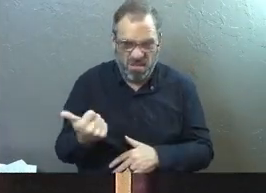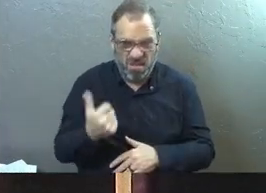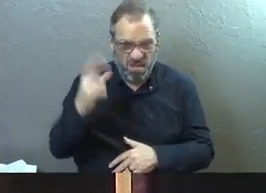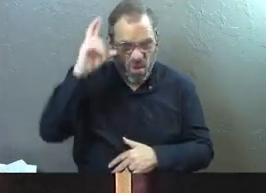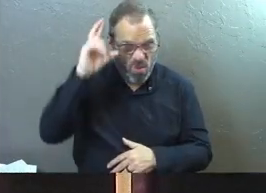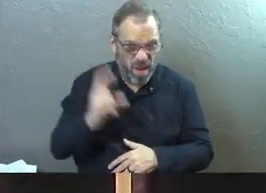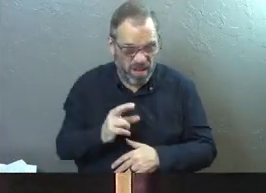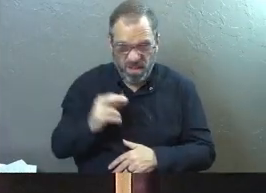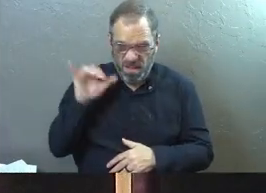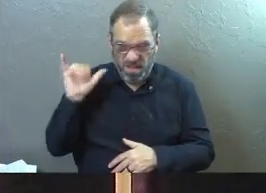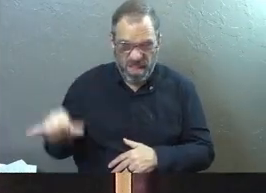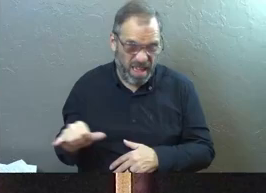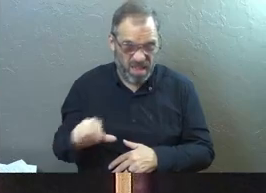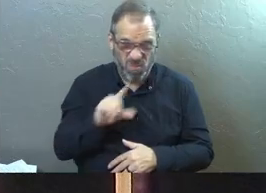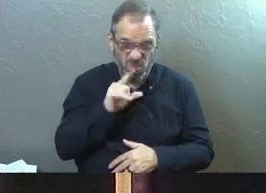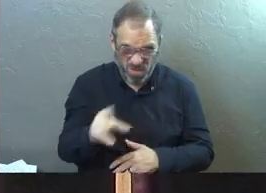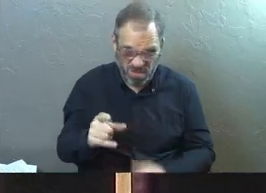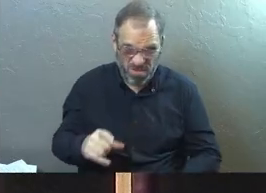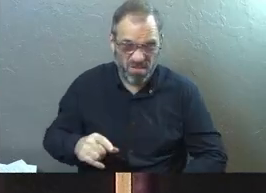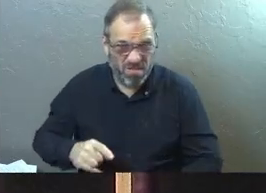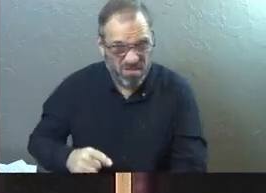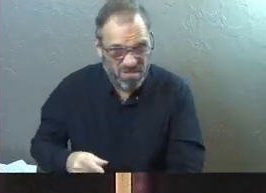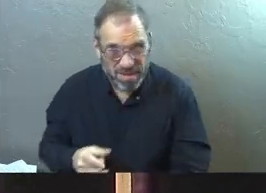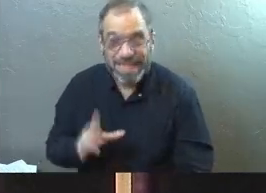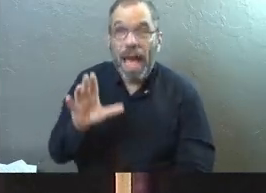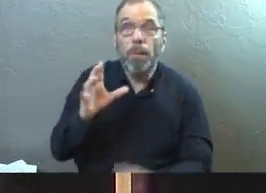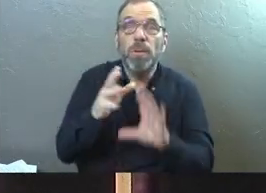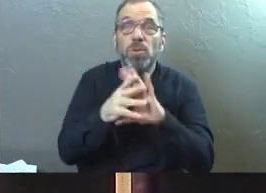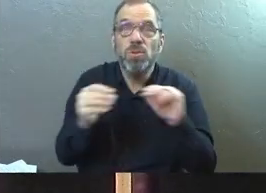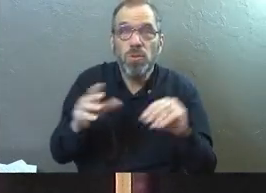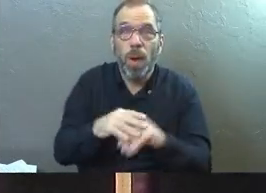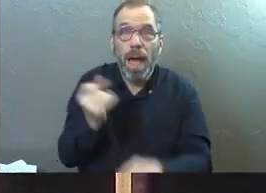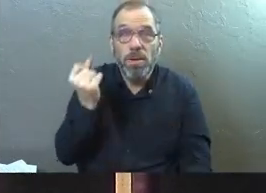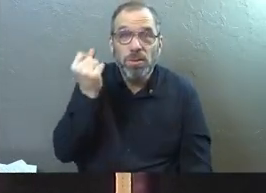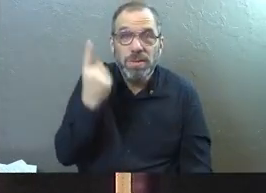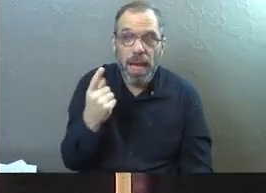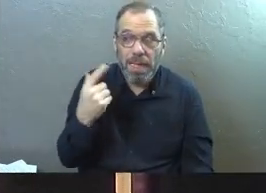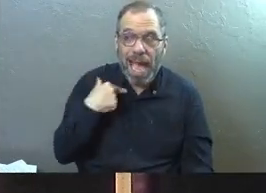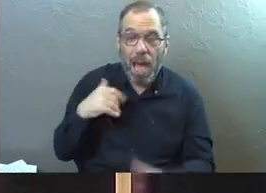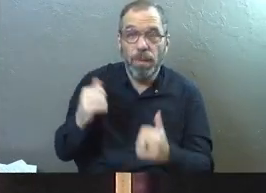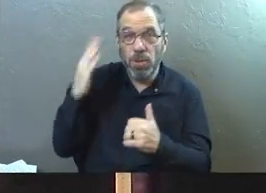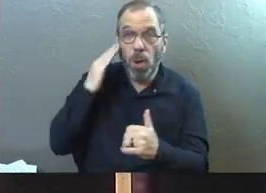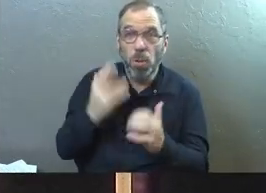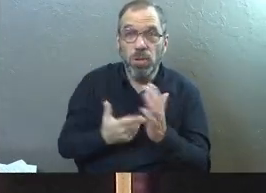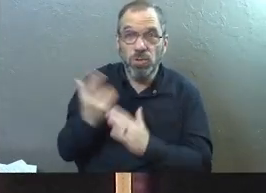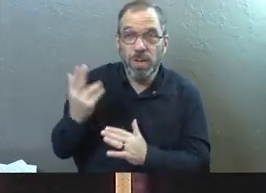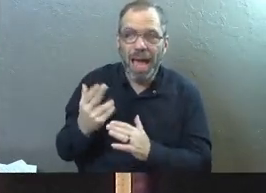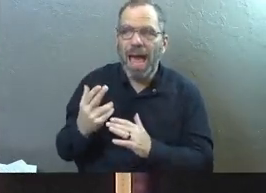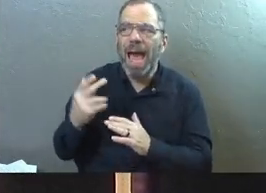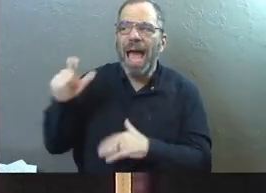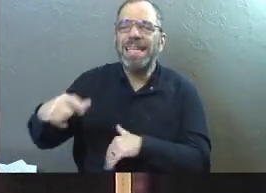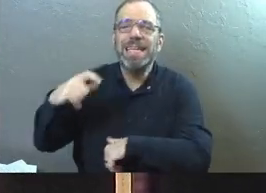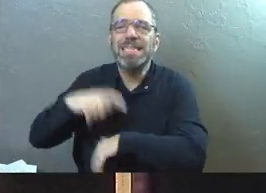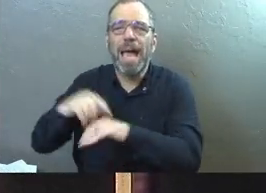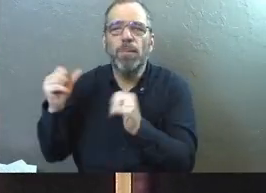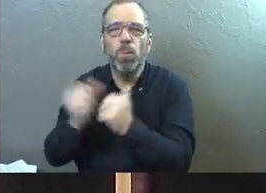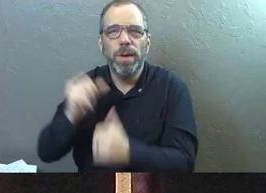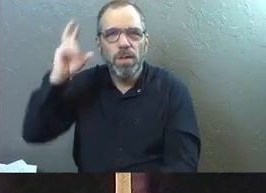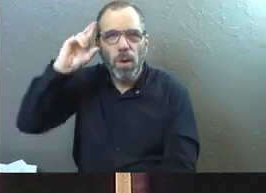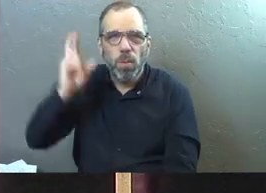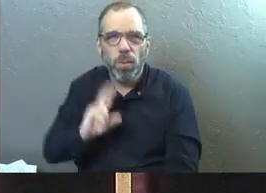And so I wonder, I was like, is this the truth? And the way the story goes is I realized, okay, the way I'm going to get the truth is what? I got to spend time with Rachel.